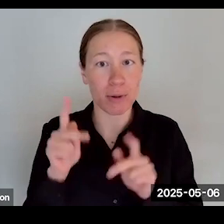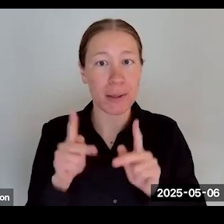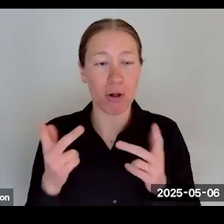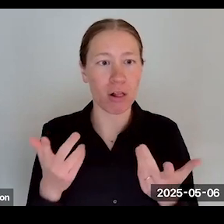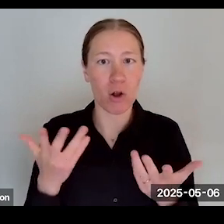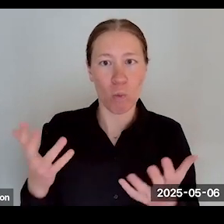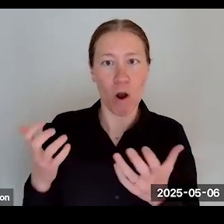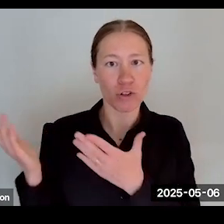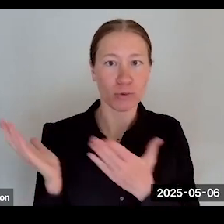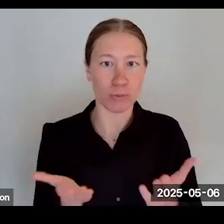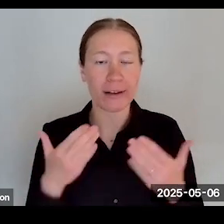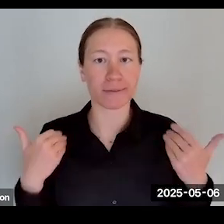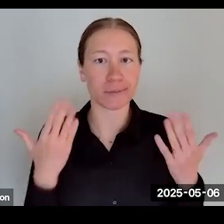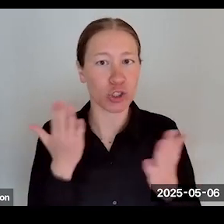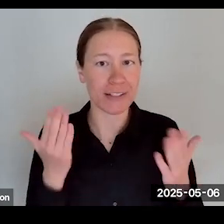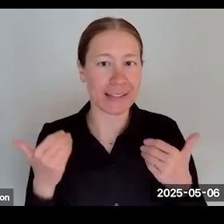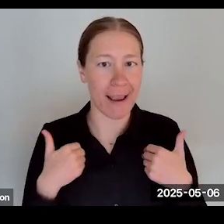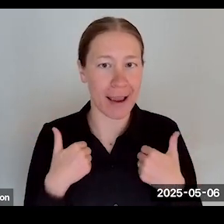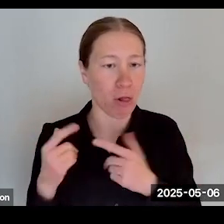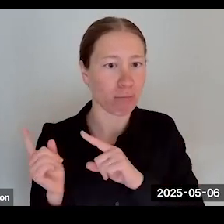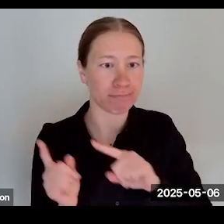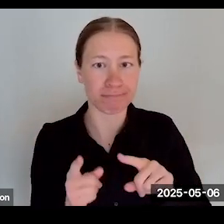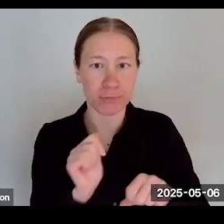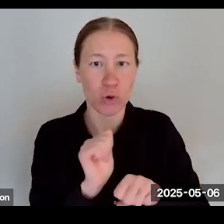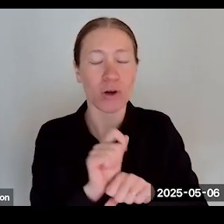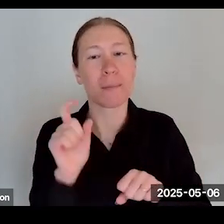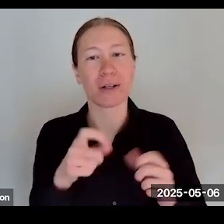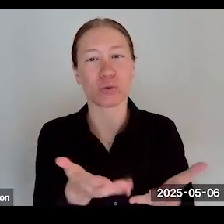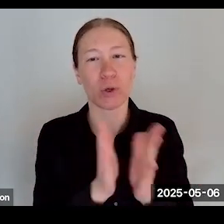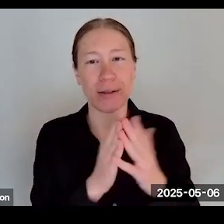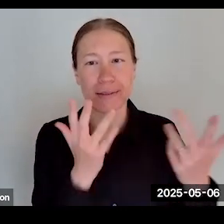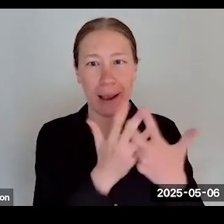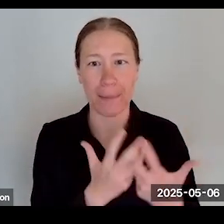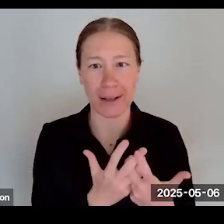bring their service animals to work need to request an accommodation to do so.